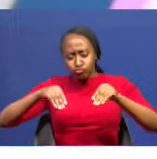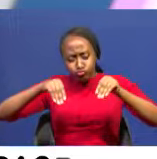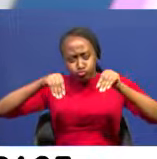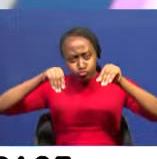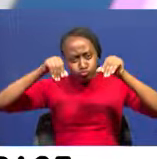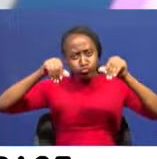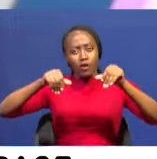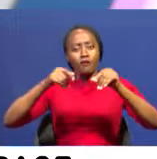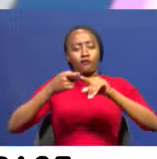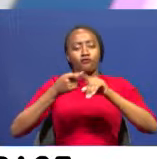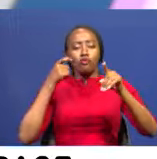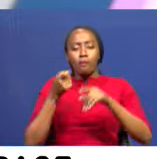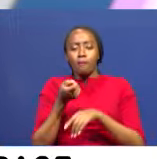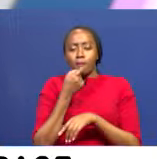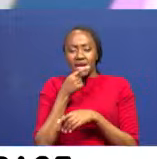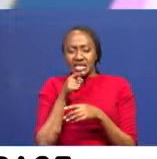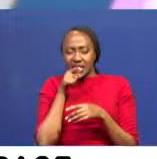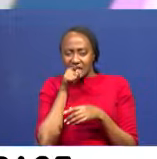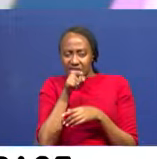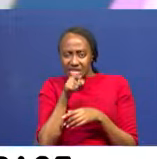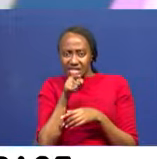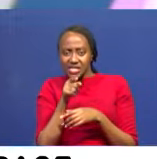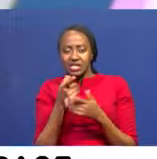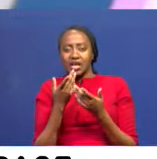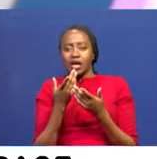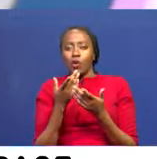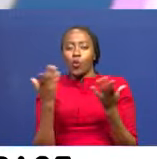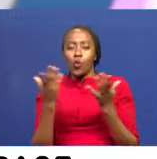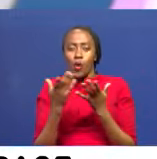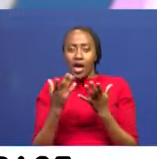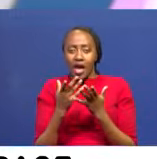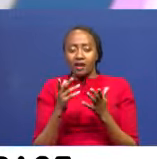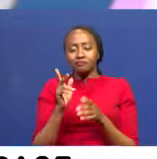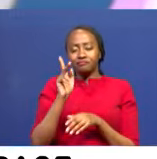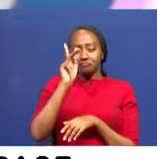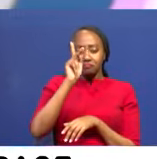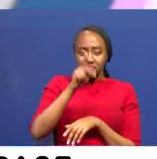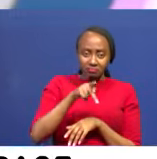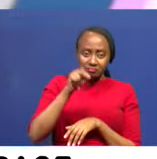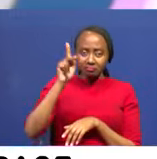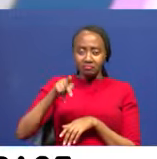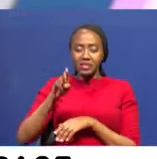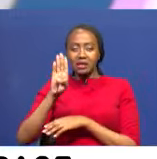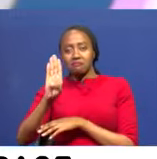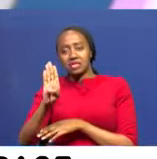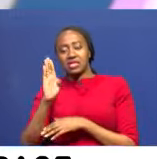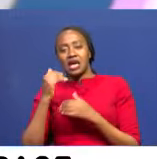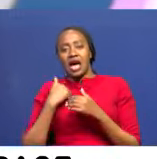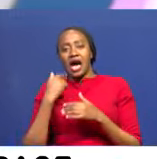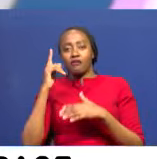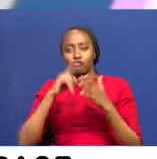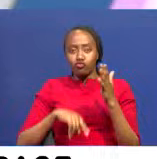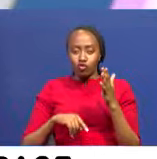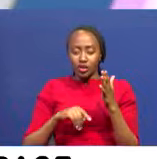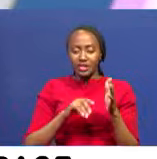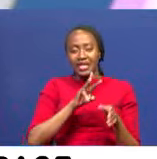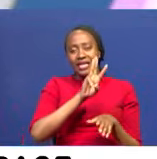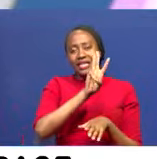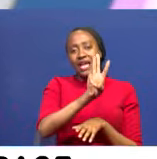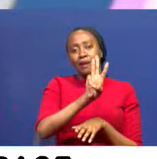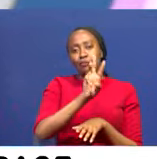a medicine perspective, where we are working, where the Pharmacy and Poisons Board is working very hard to attain what we call